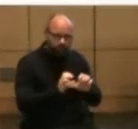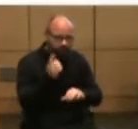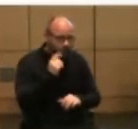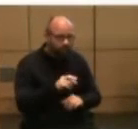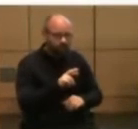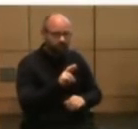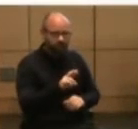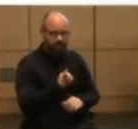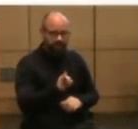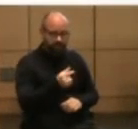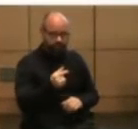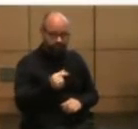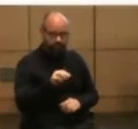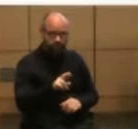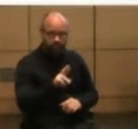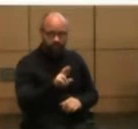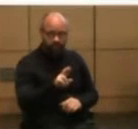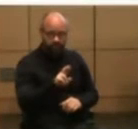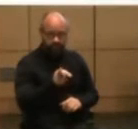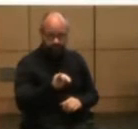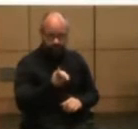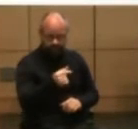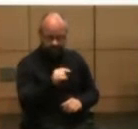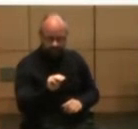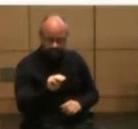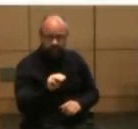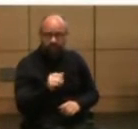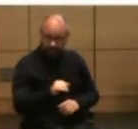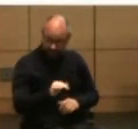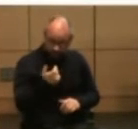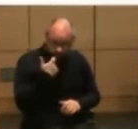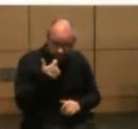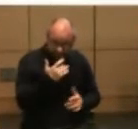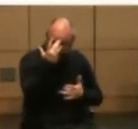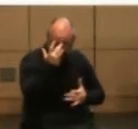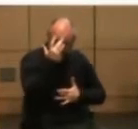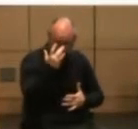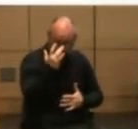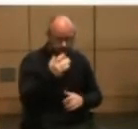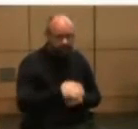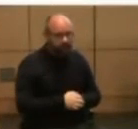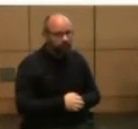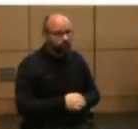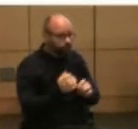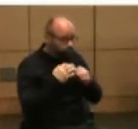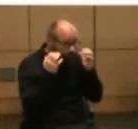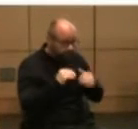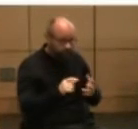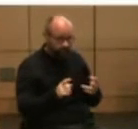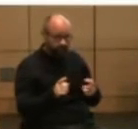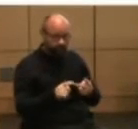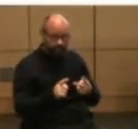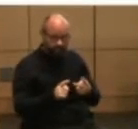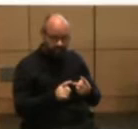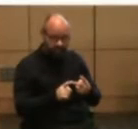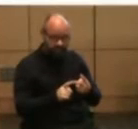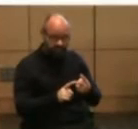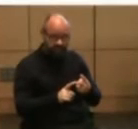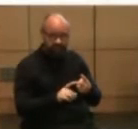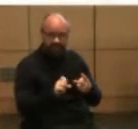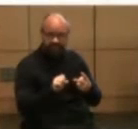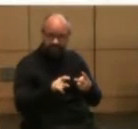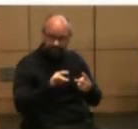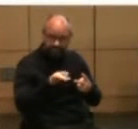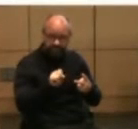can tell whether they've had a recent or a more distant infection. Rubella, HSV, and syphilis are